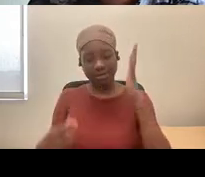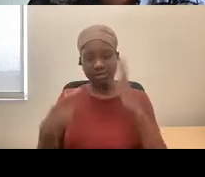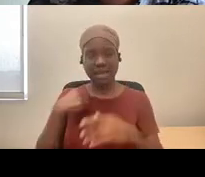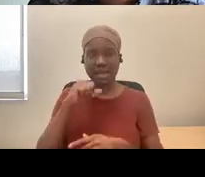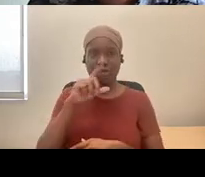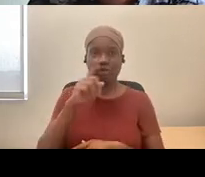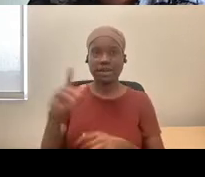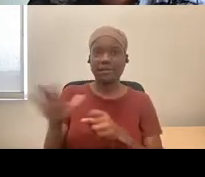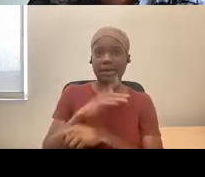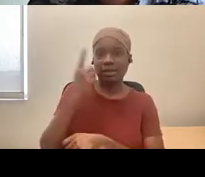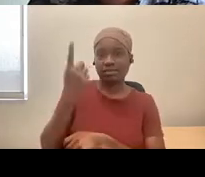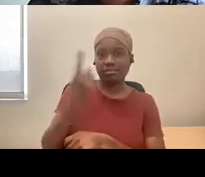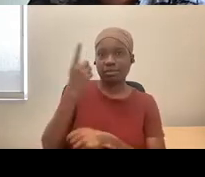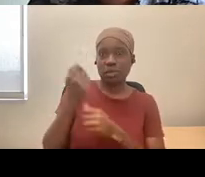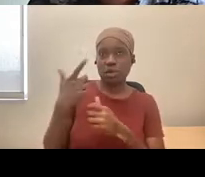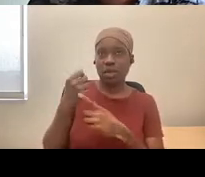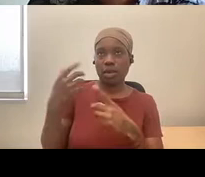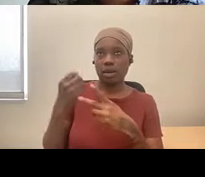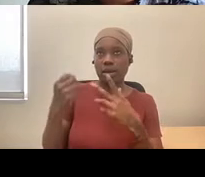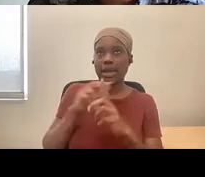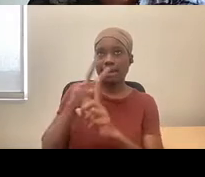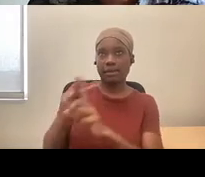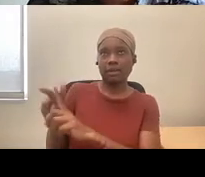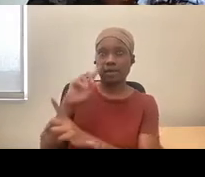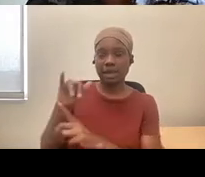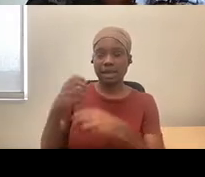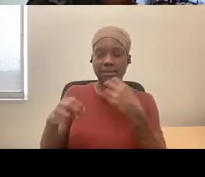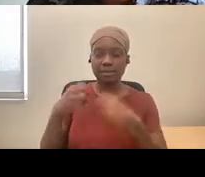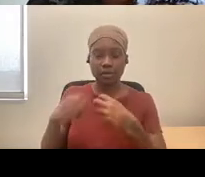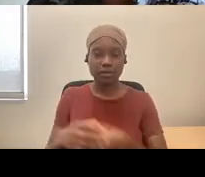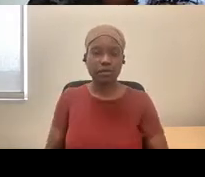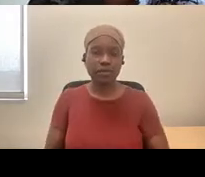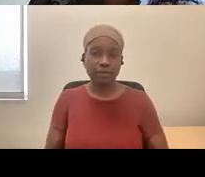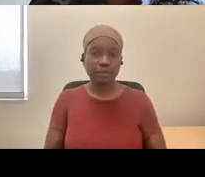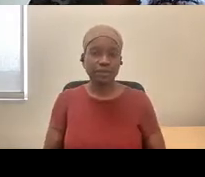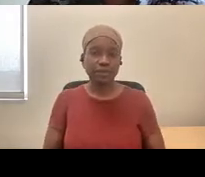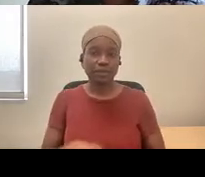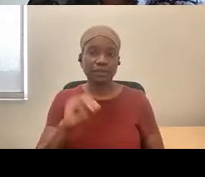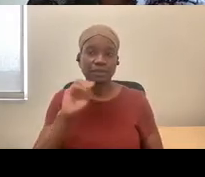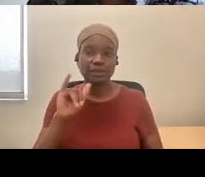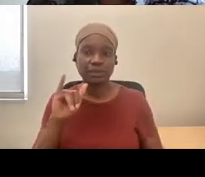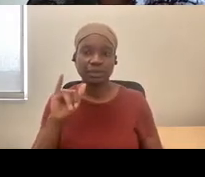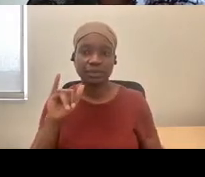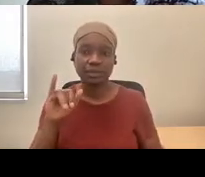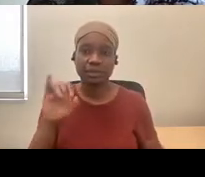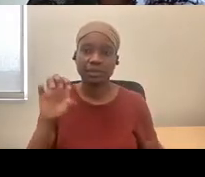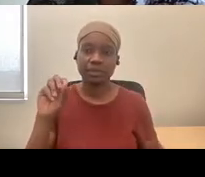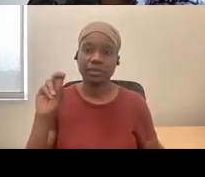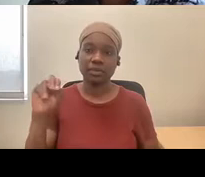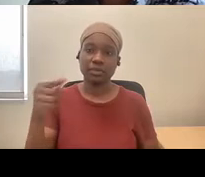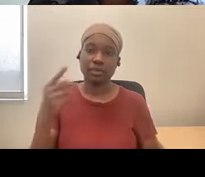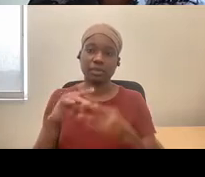the extrapolations of that issue. Yeah, there's certainly no shortage of